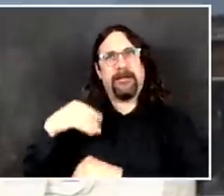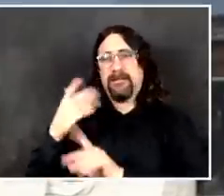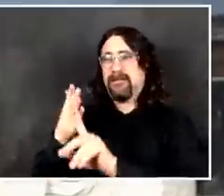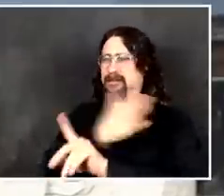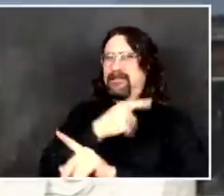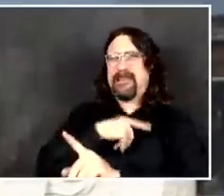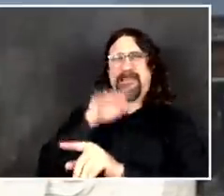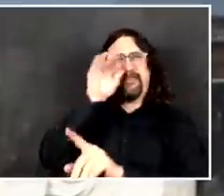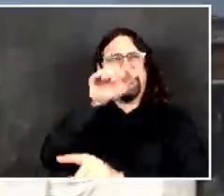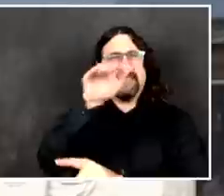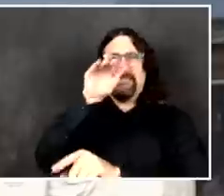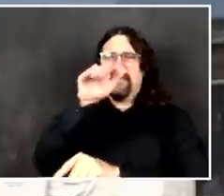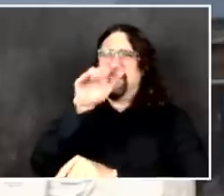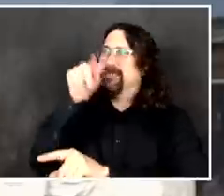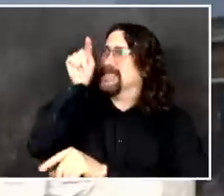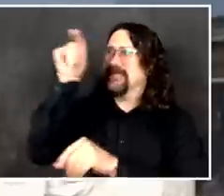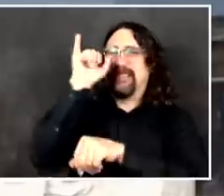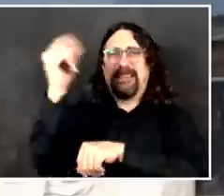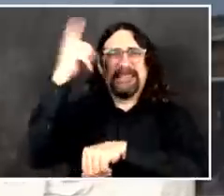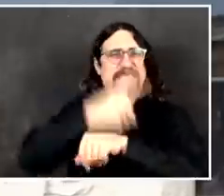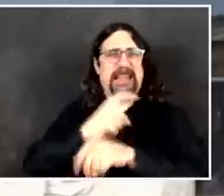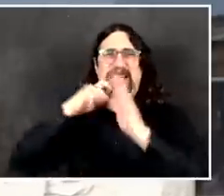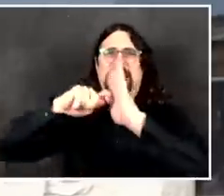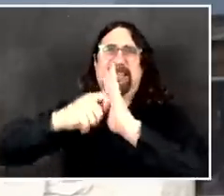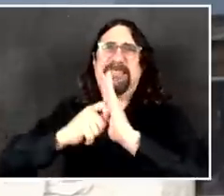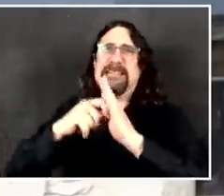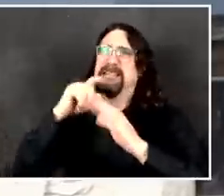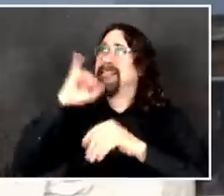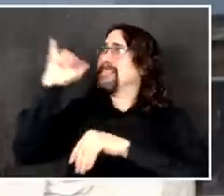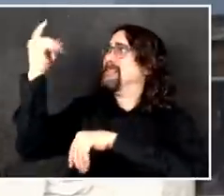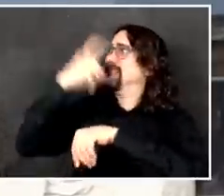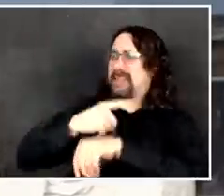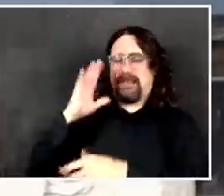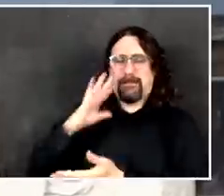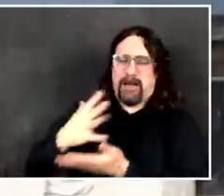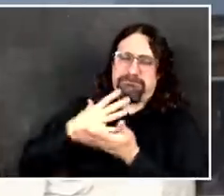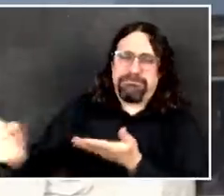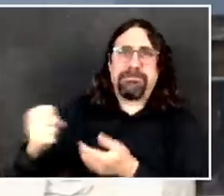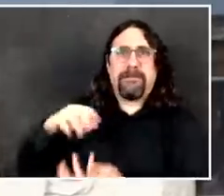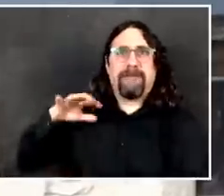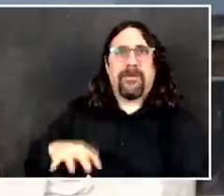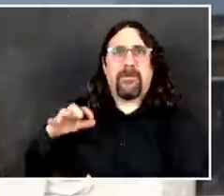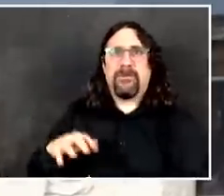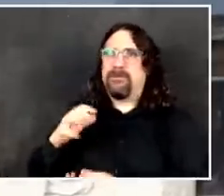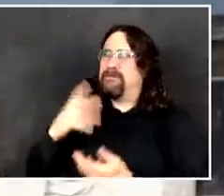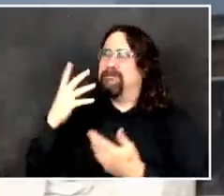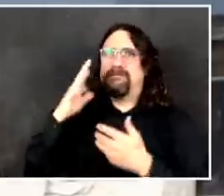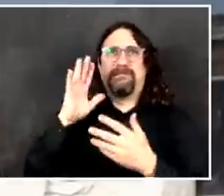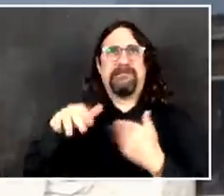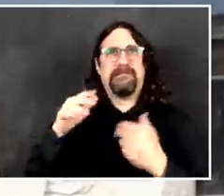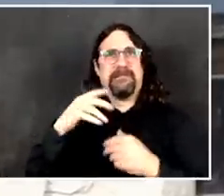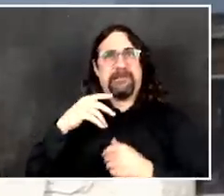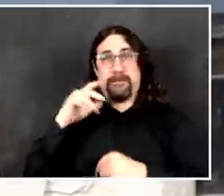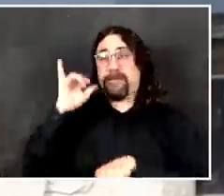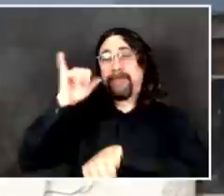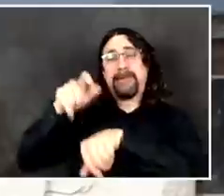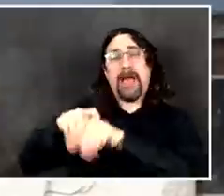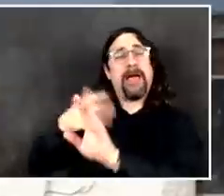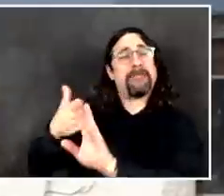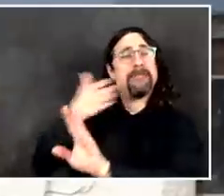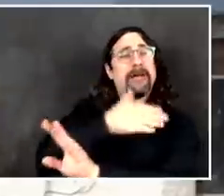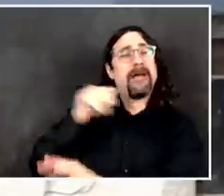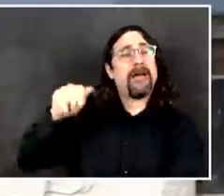The number of people who needed them was growing every day. And it was a very fearful time. Supplies were running